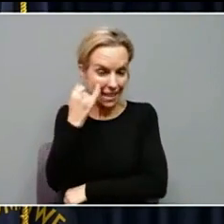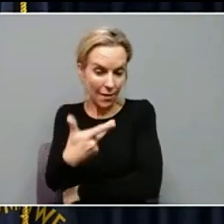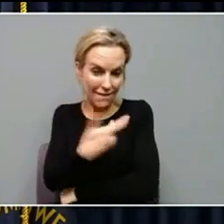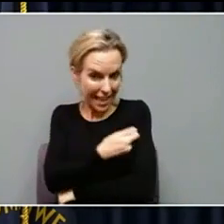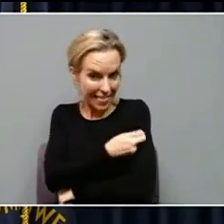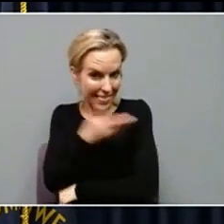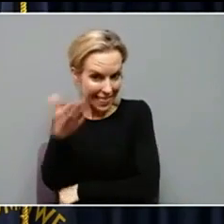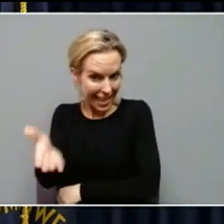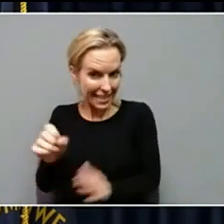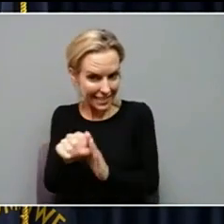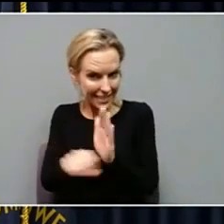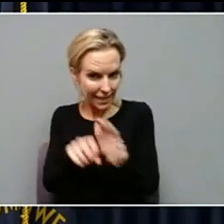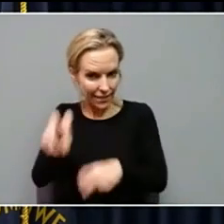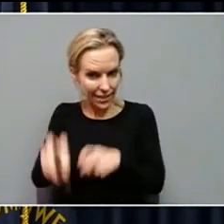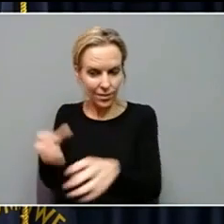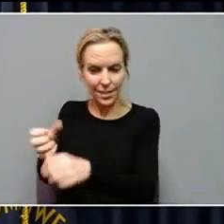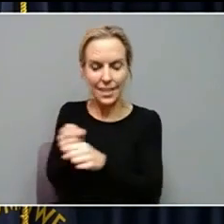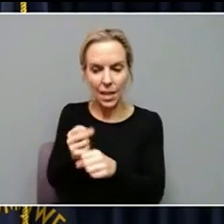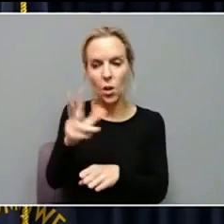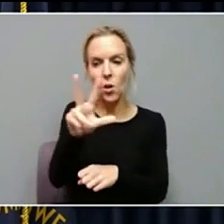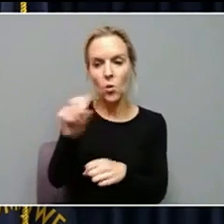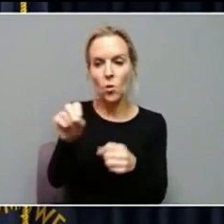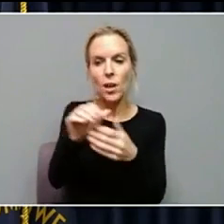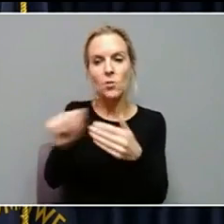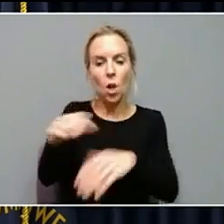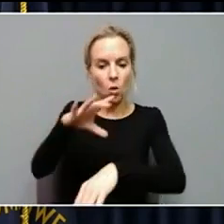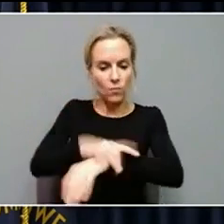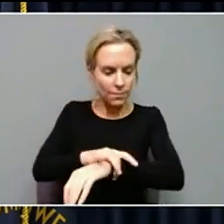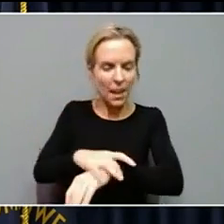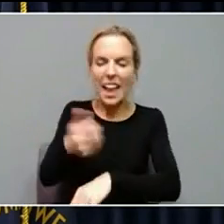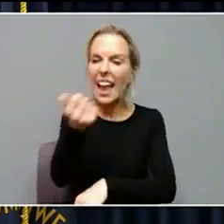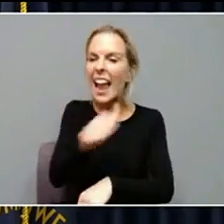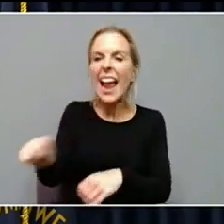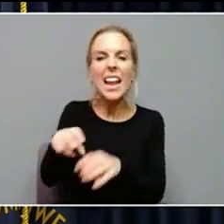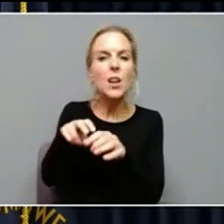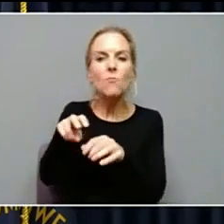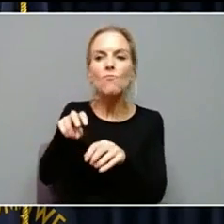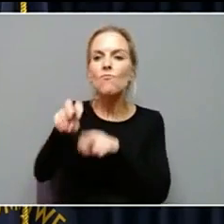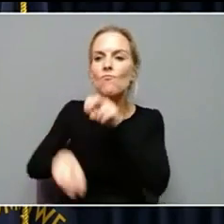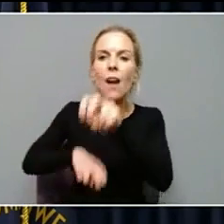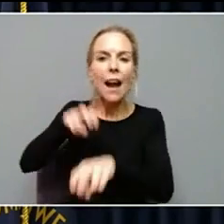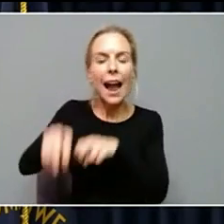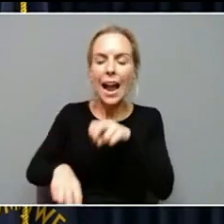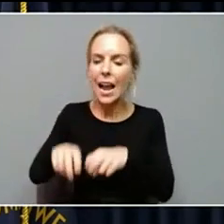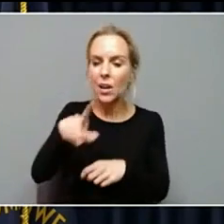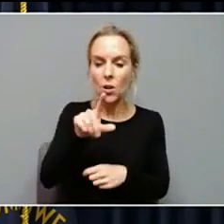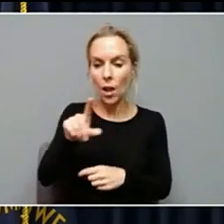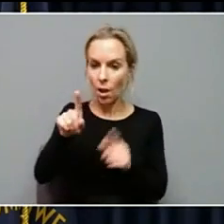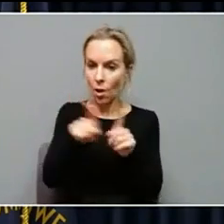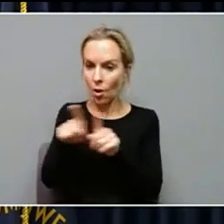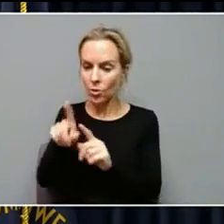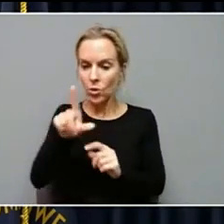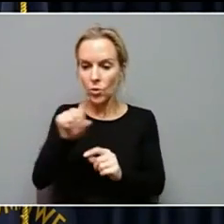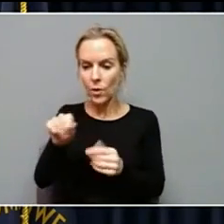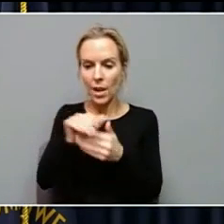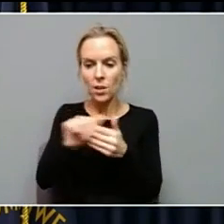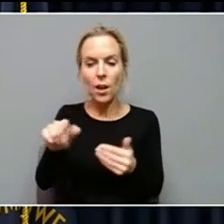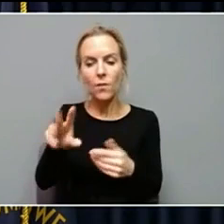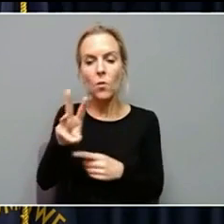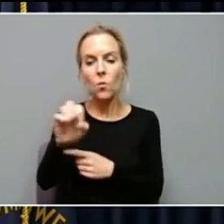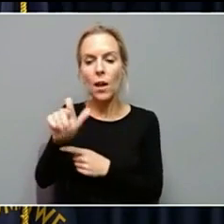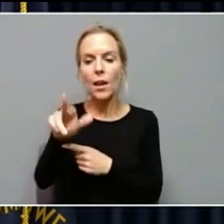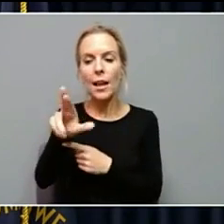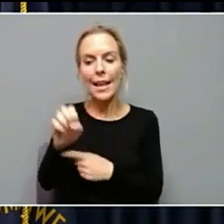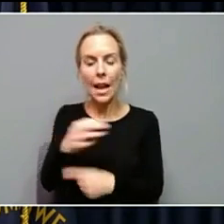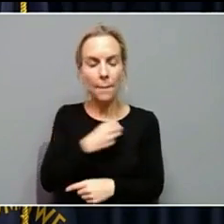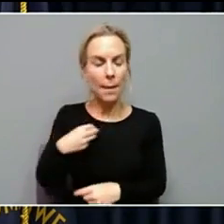get a $30 wristband to ride any ride that you want, a $20 gift card. If you're a WellCare member, a $100 gift card. Just